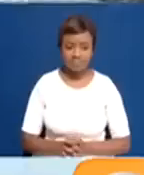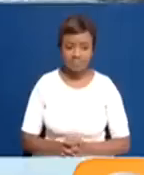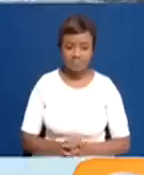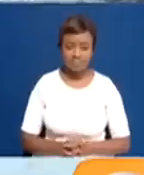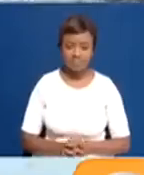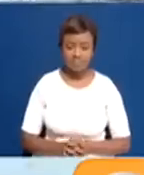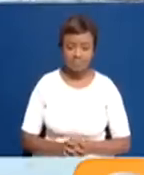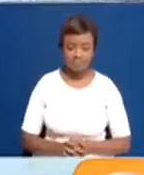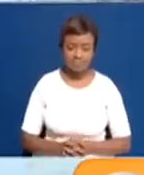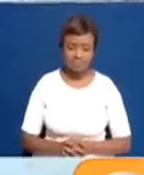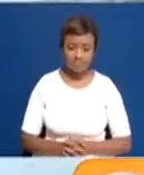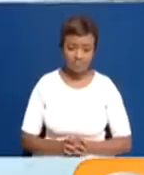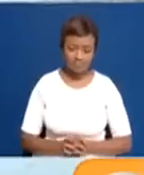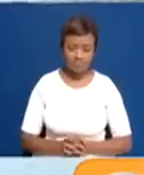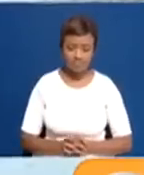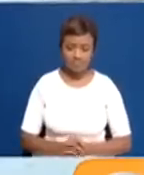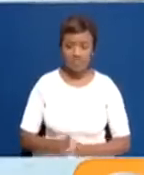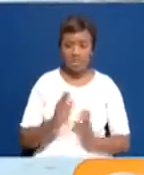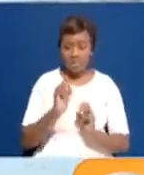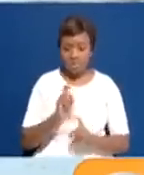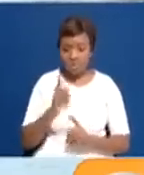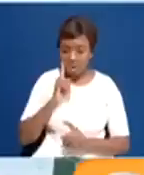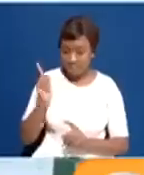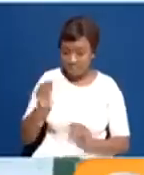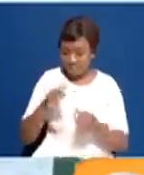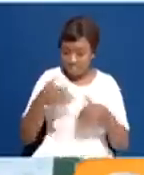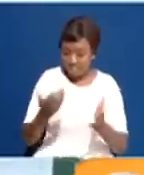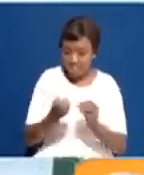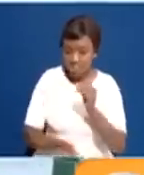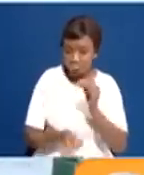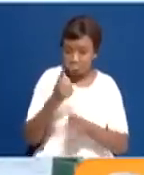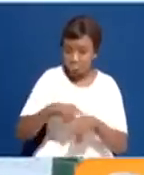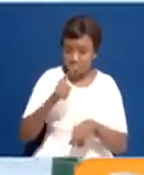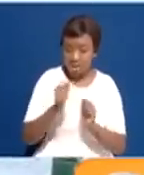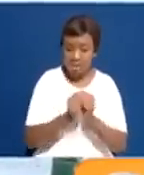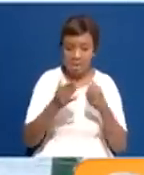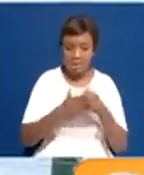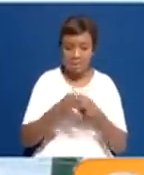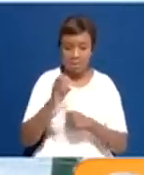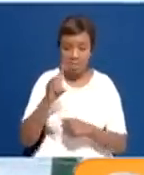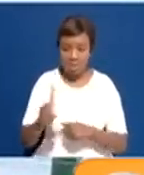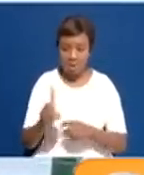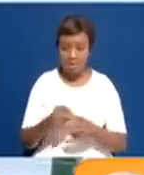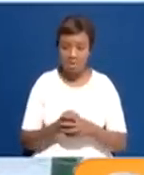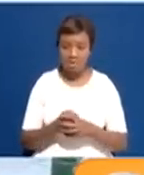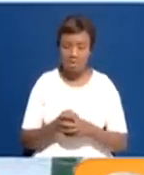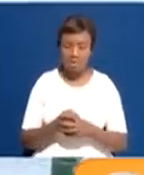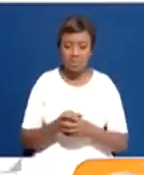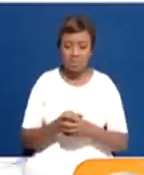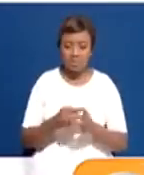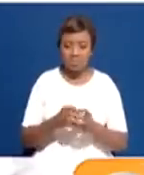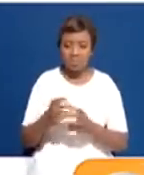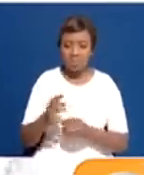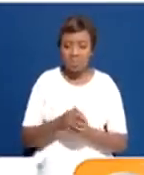Uganda. The revival of the shipyard, which was first established in 1901, offering 1,800